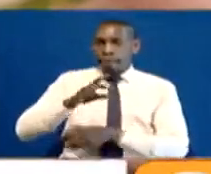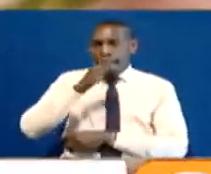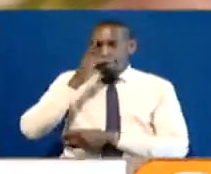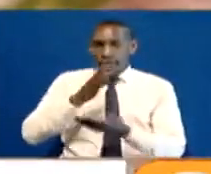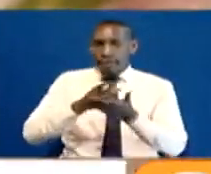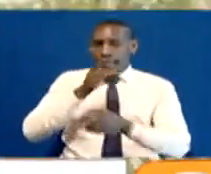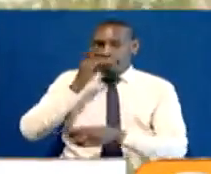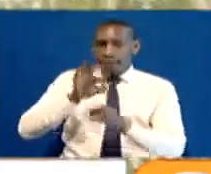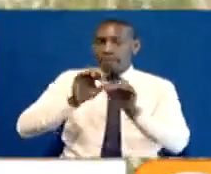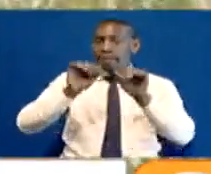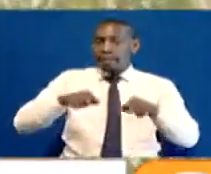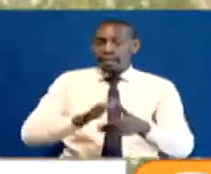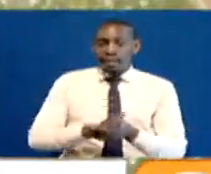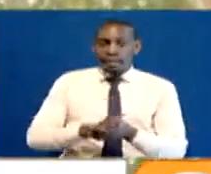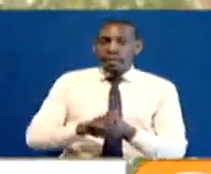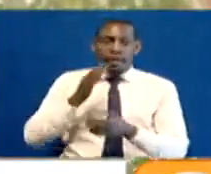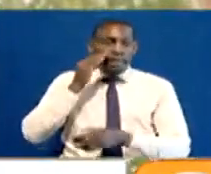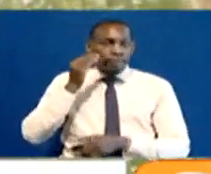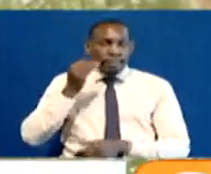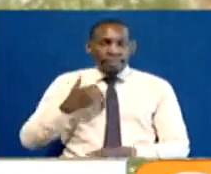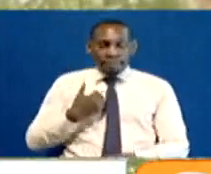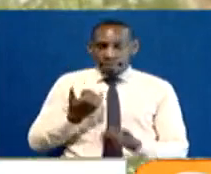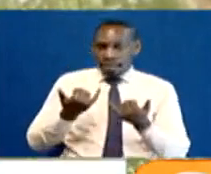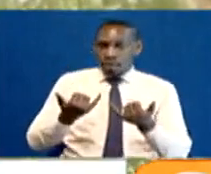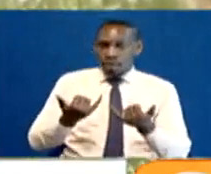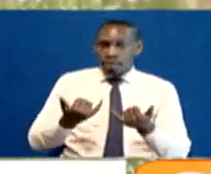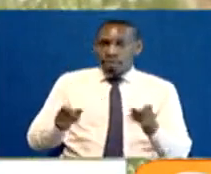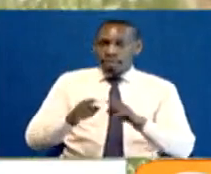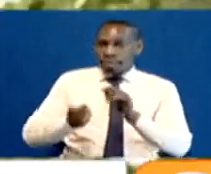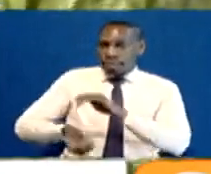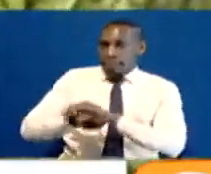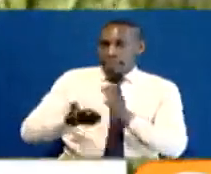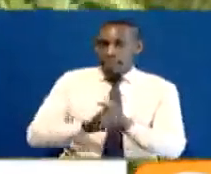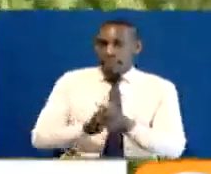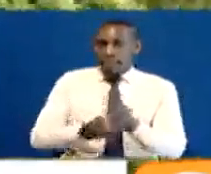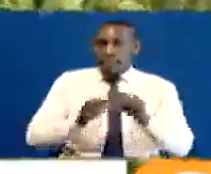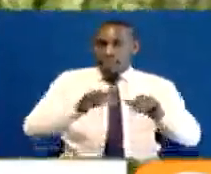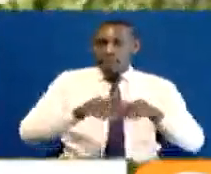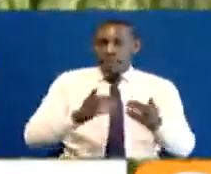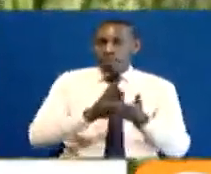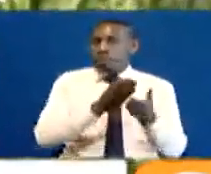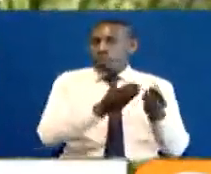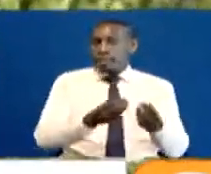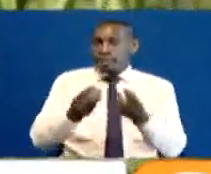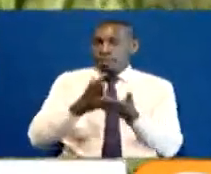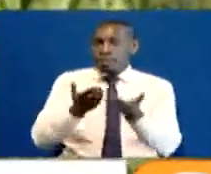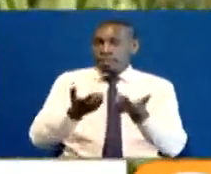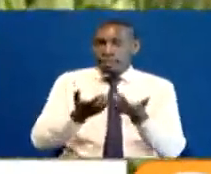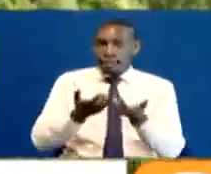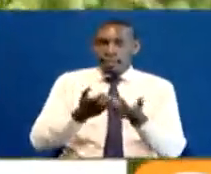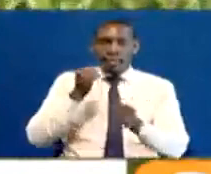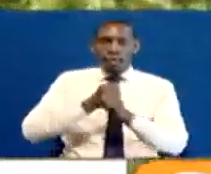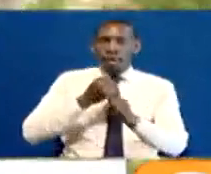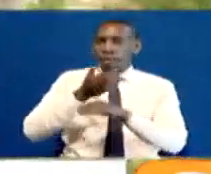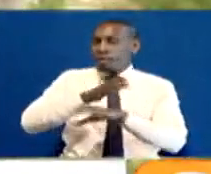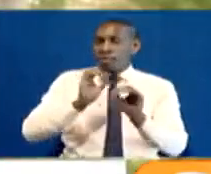semi-arid areas. Based on his experience so far, Mwiti describes chamomile farming as easy as it requires less